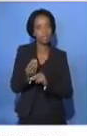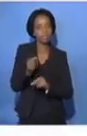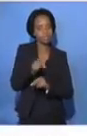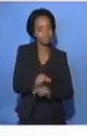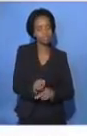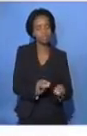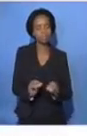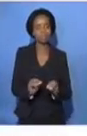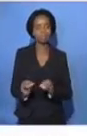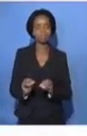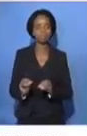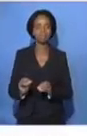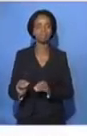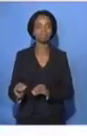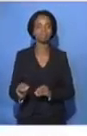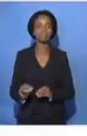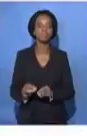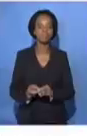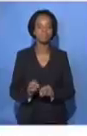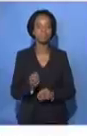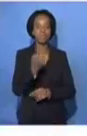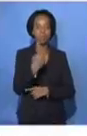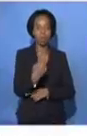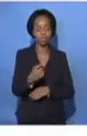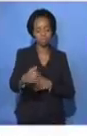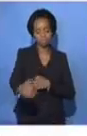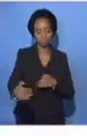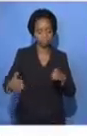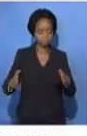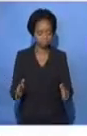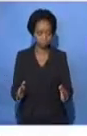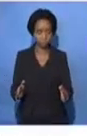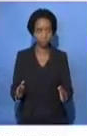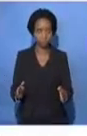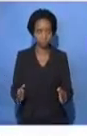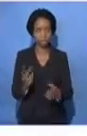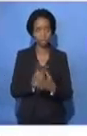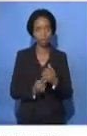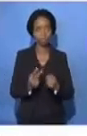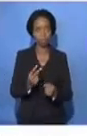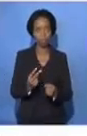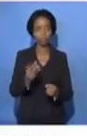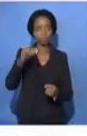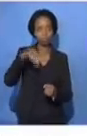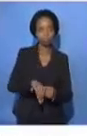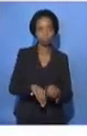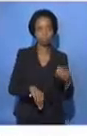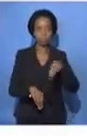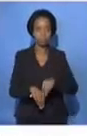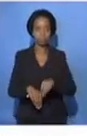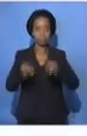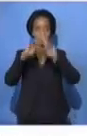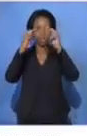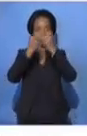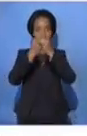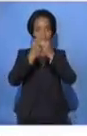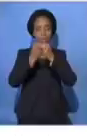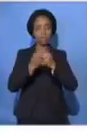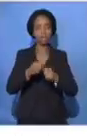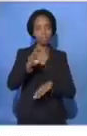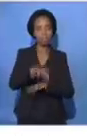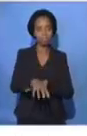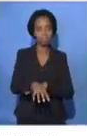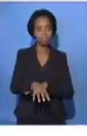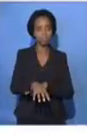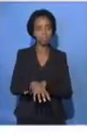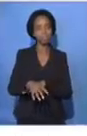Some voting stations had only one ballot box for both national and provincial elections, where